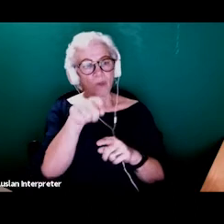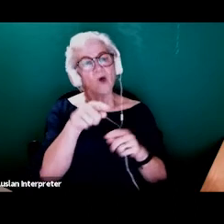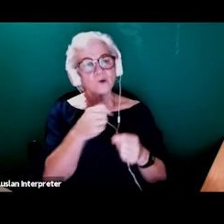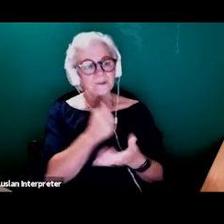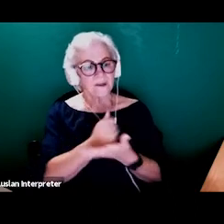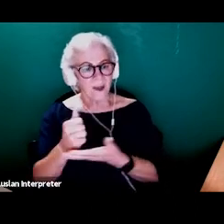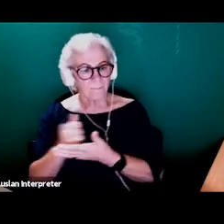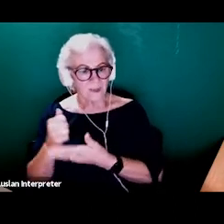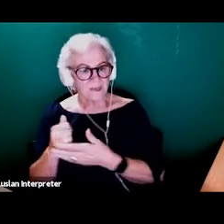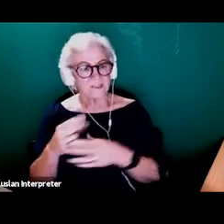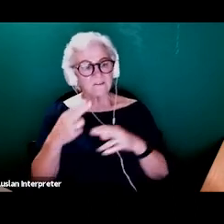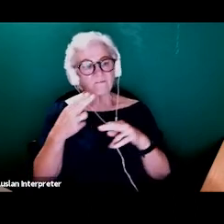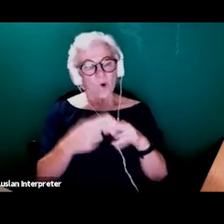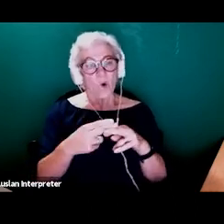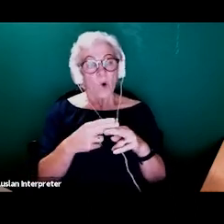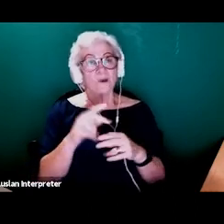month post-release from prison.